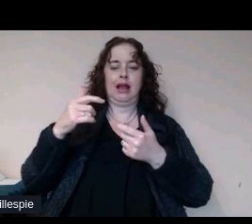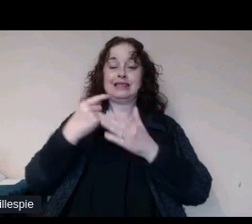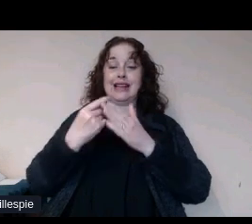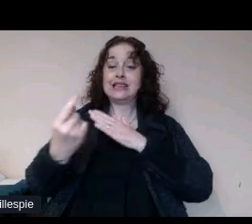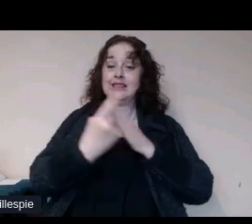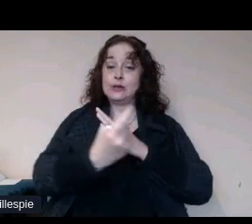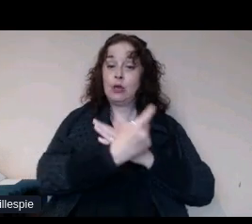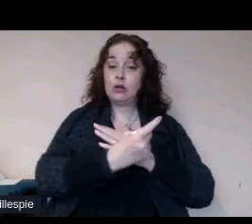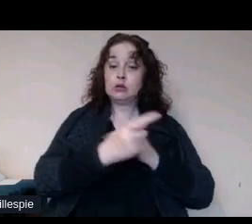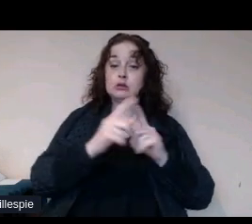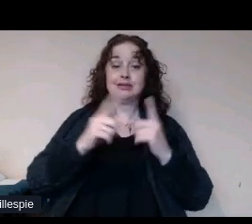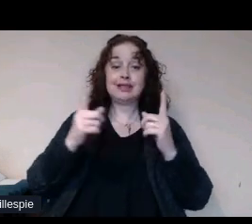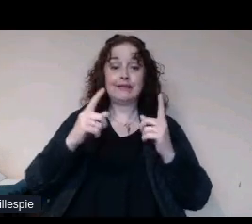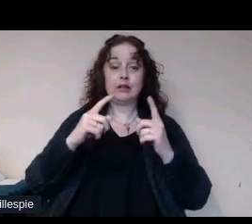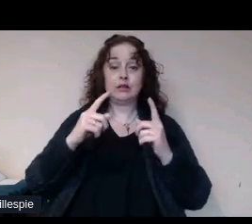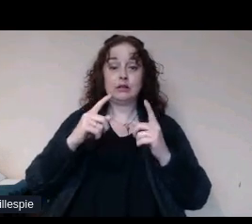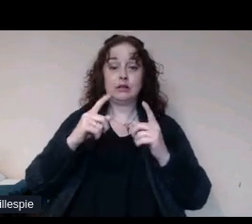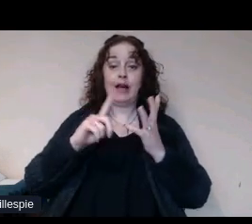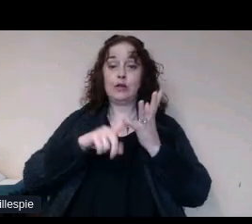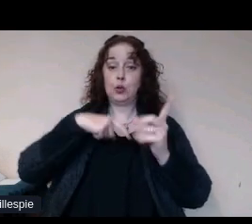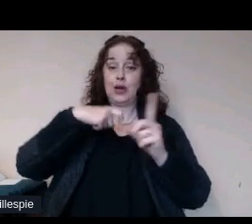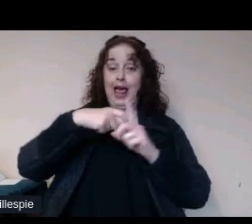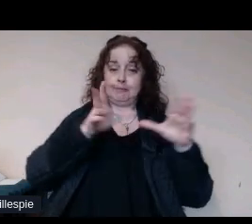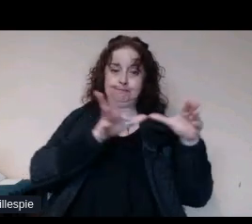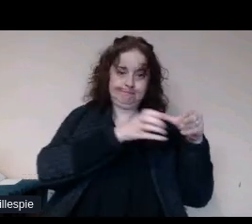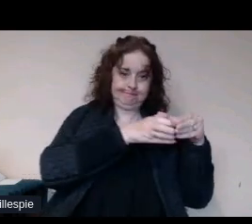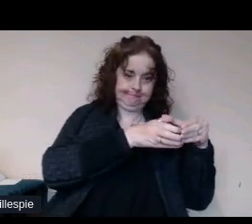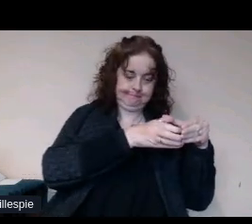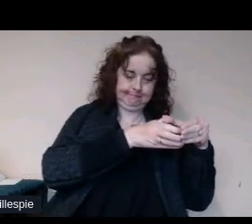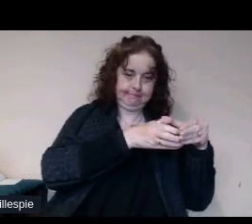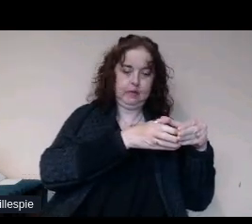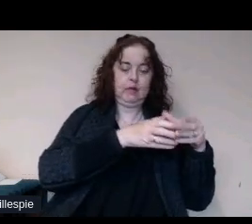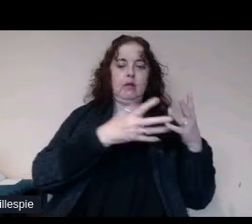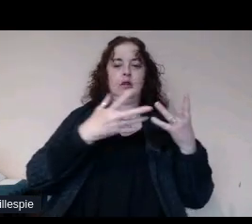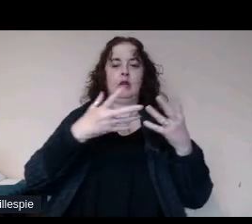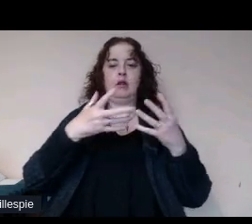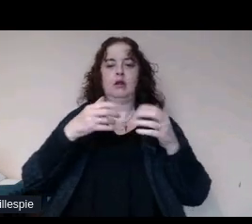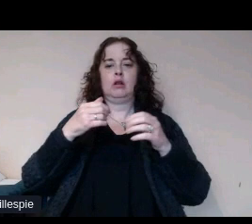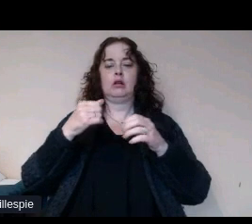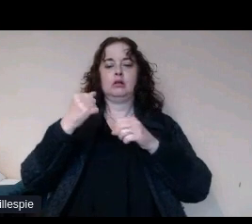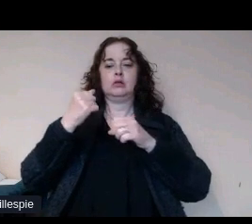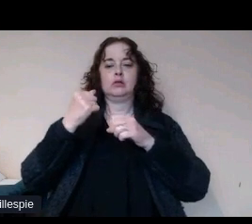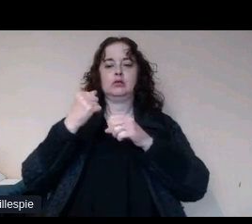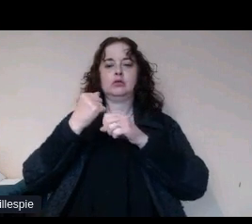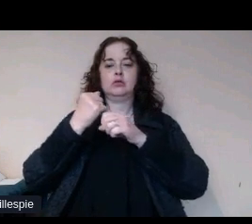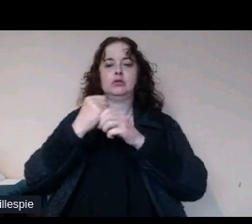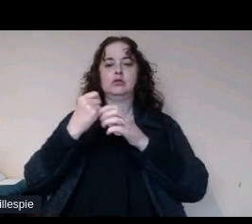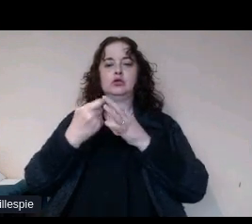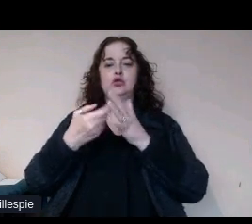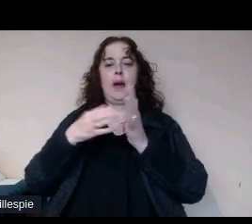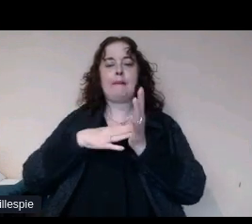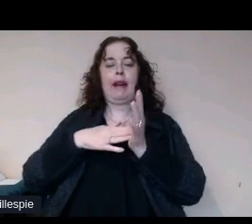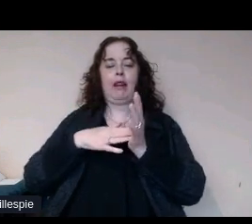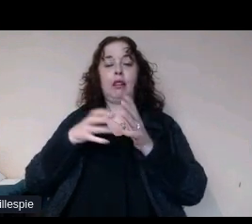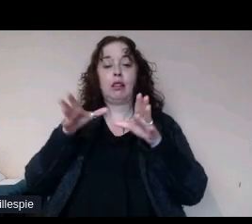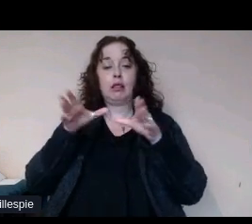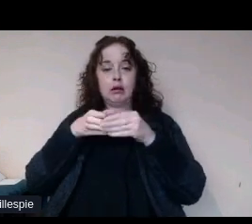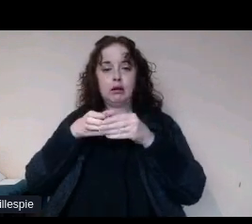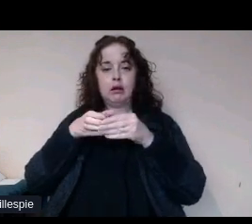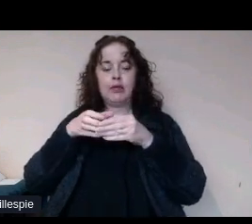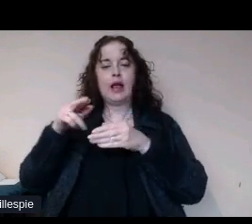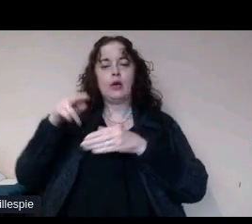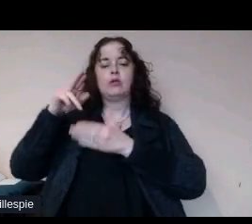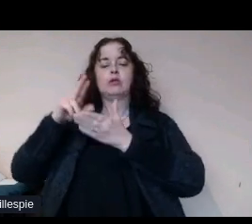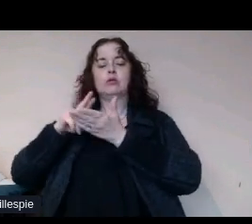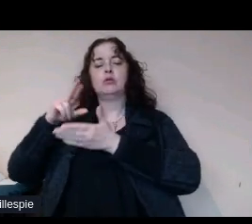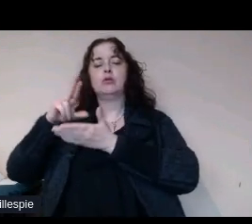different chapters. We have the UK chapter. We have also the German-speaking chapter, DACH, and then the Nordic chapter. And